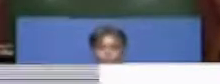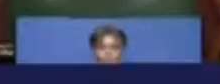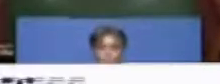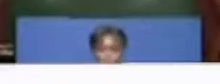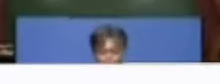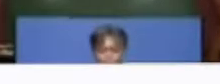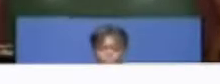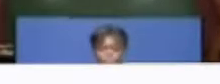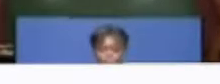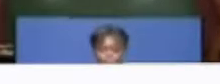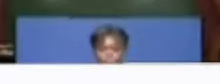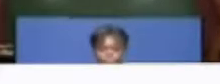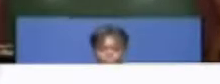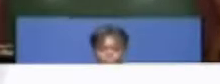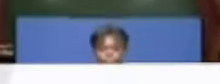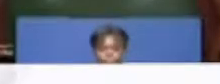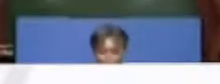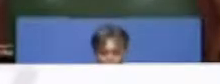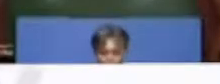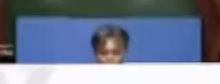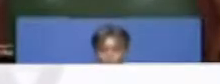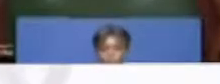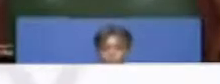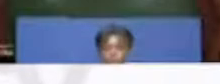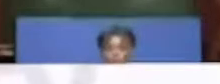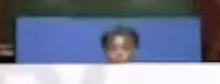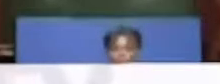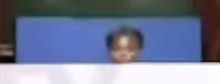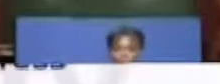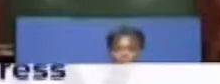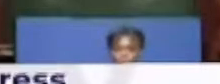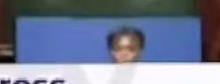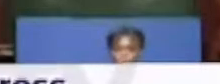centers within the Nairobi metropolis. Among them,